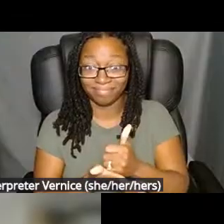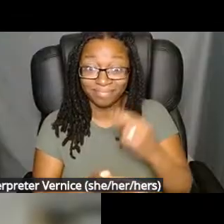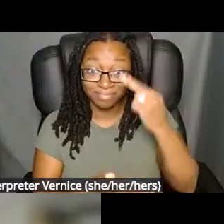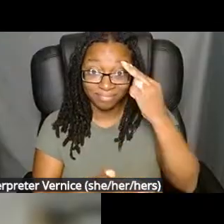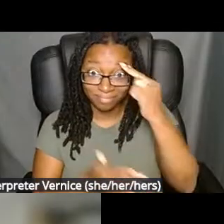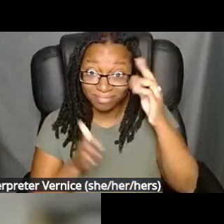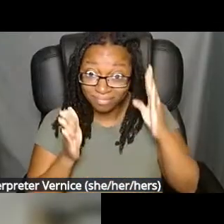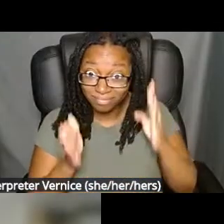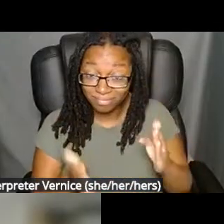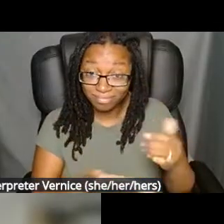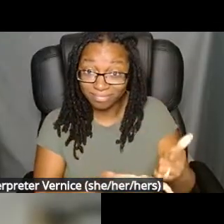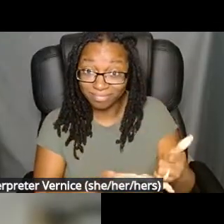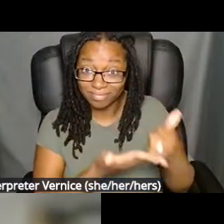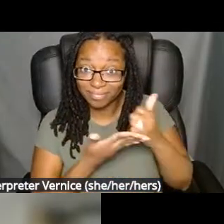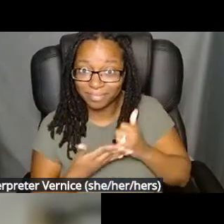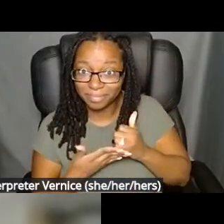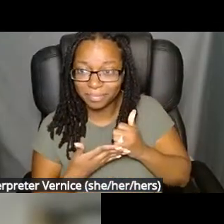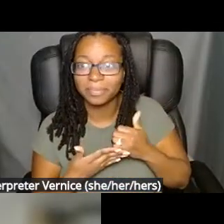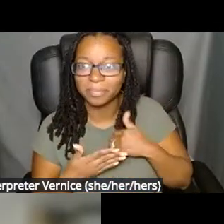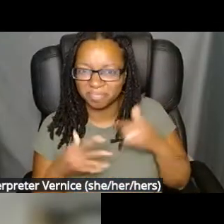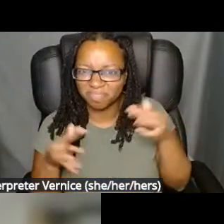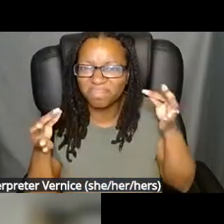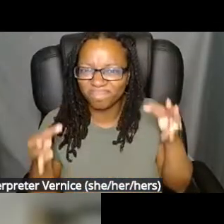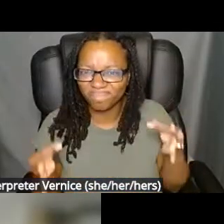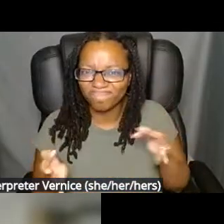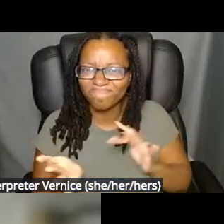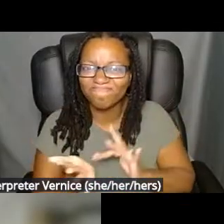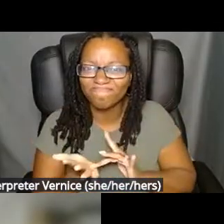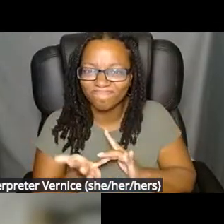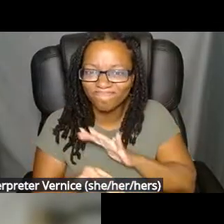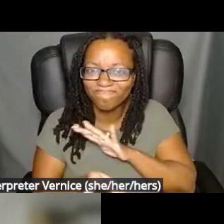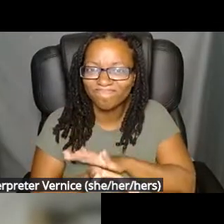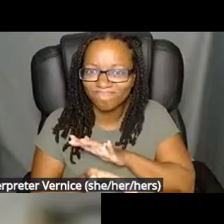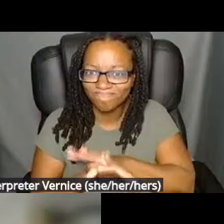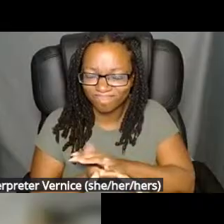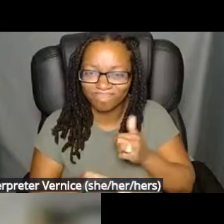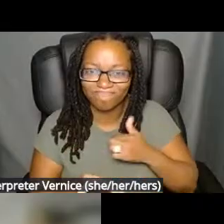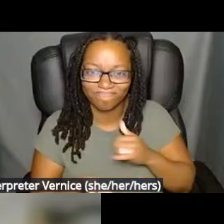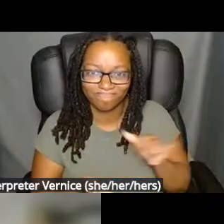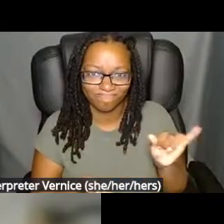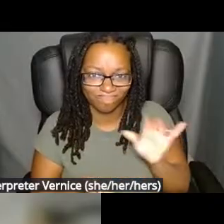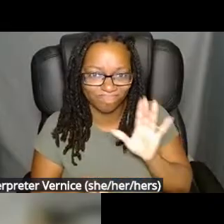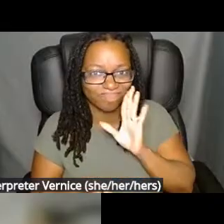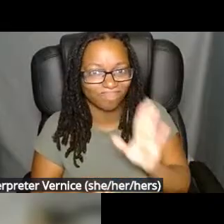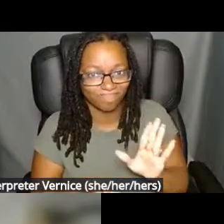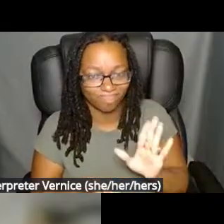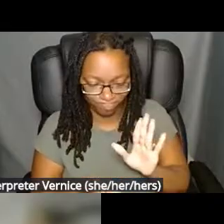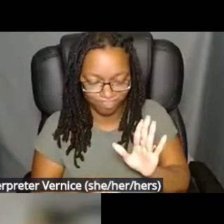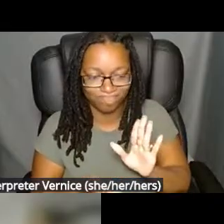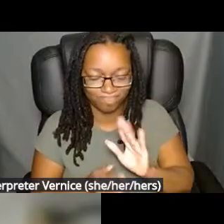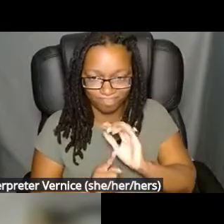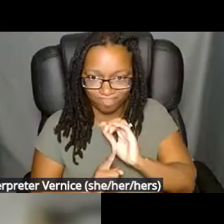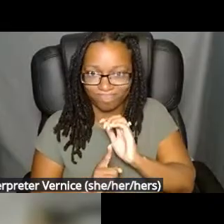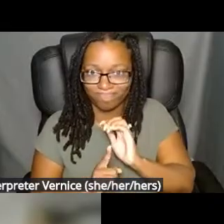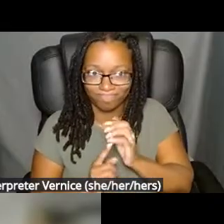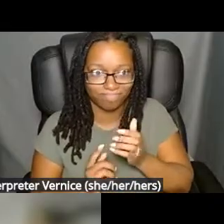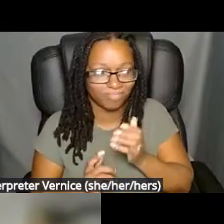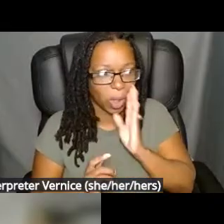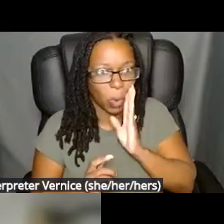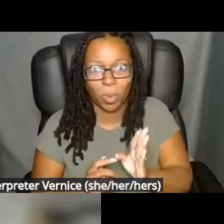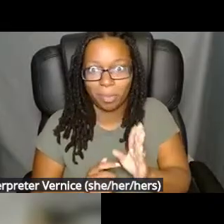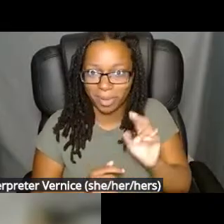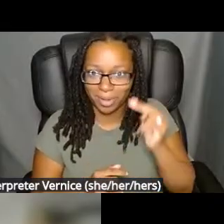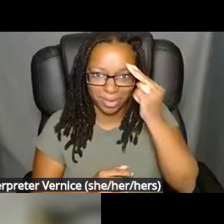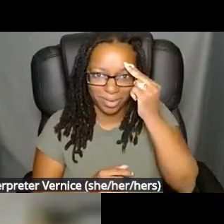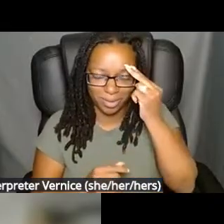medical school and I'll be a neurologist. And that was exactly what actually that was the final kick